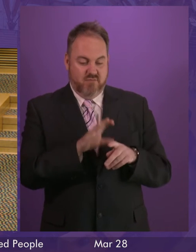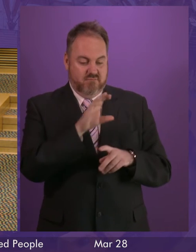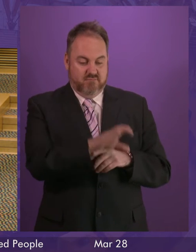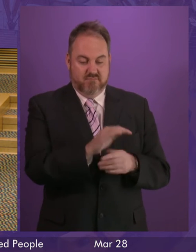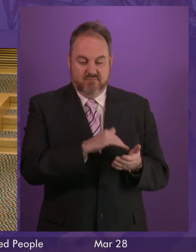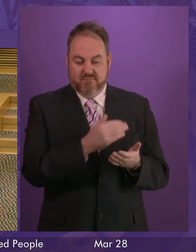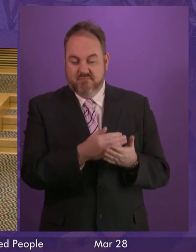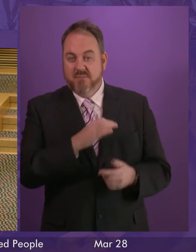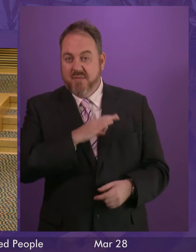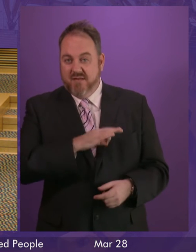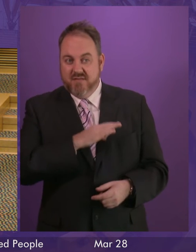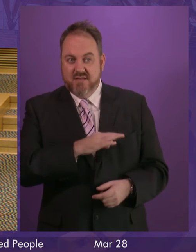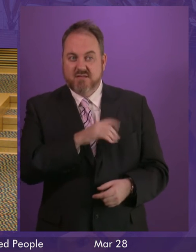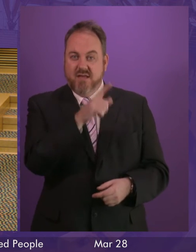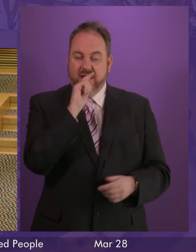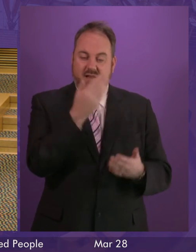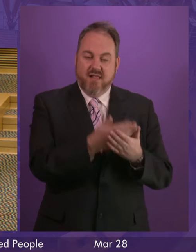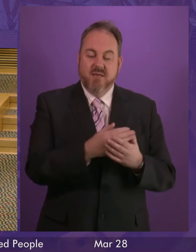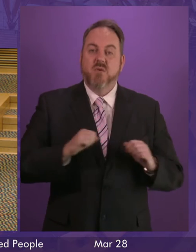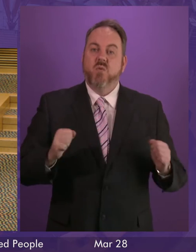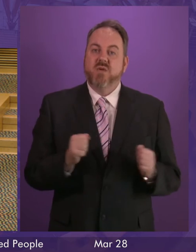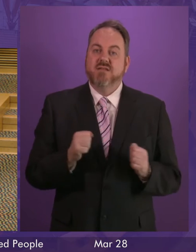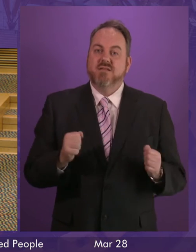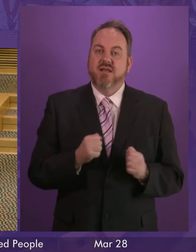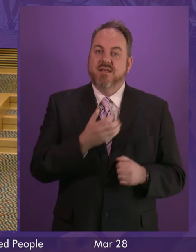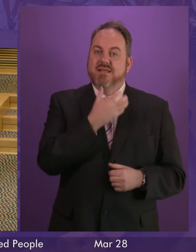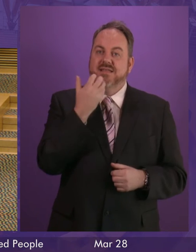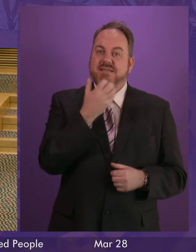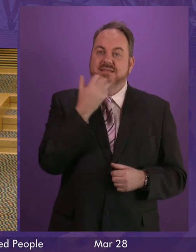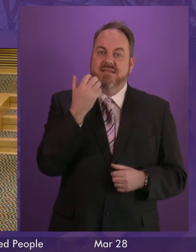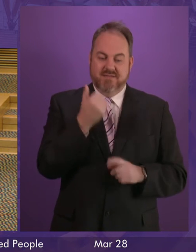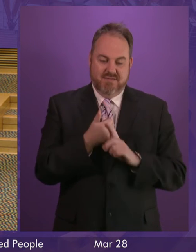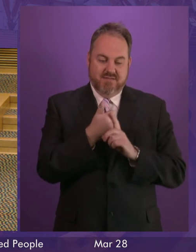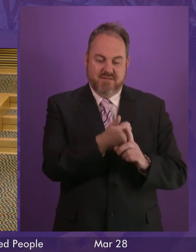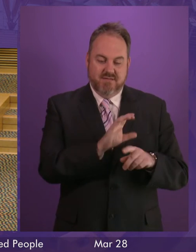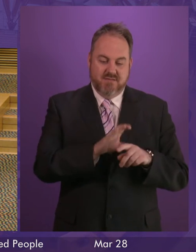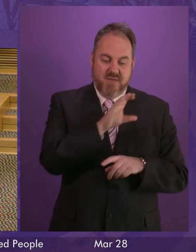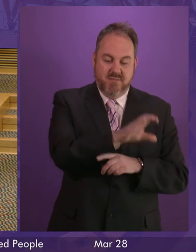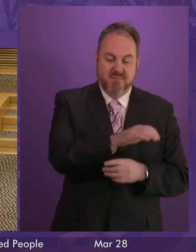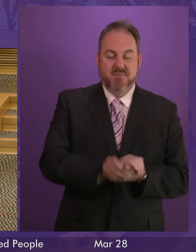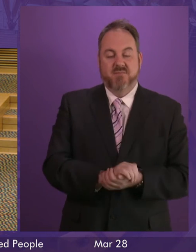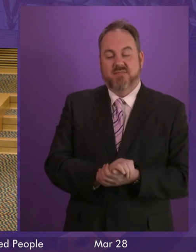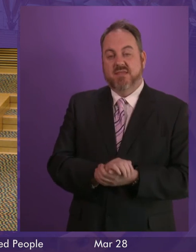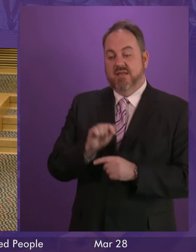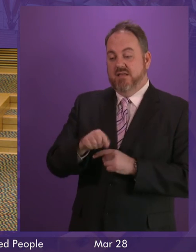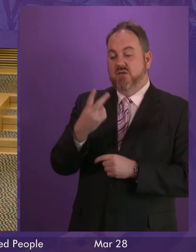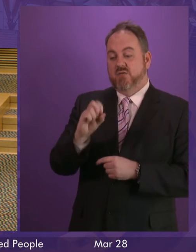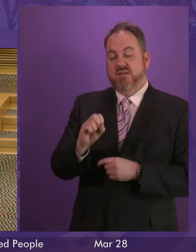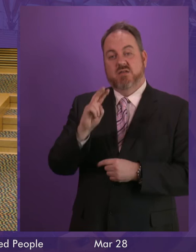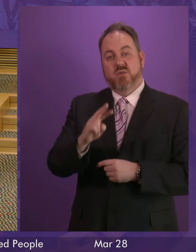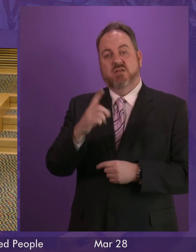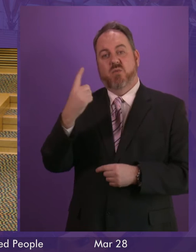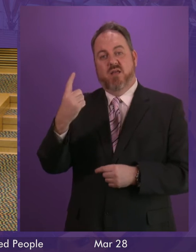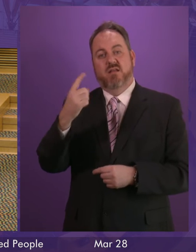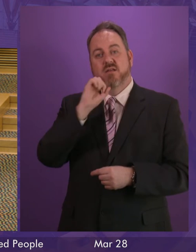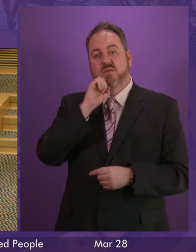people will be eligible for winter heating allow assistance. In spring 2021, delivery of additional financial support to